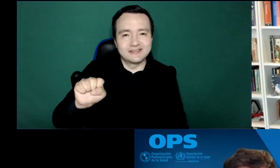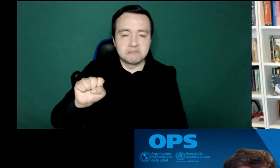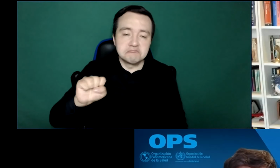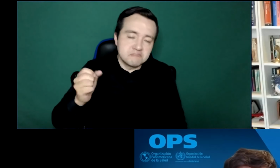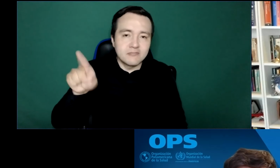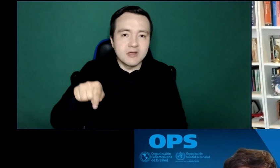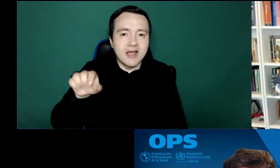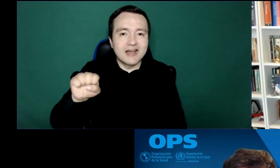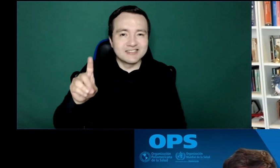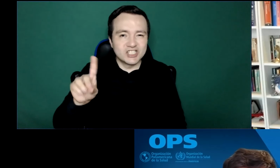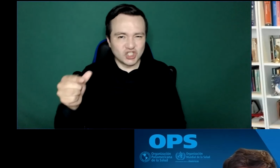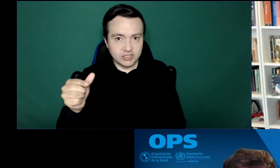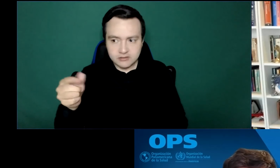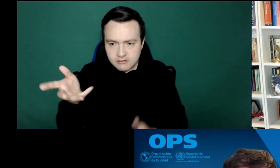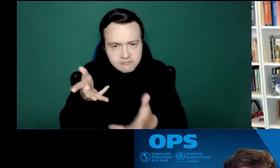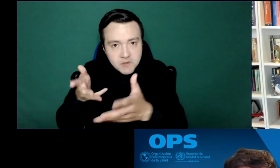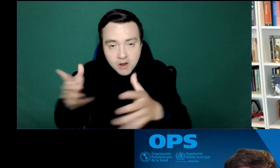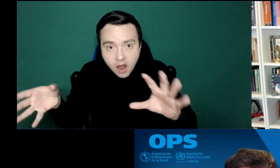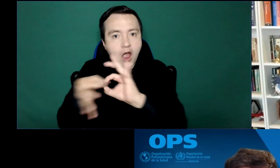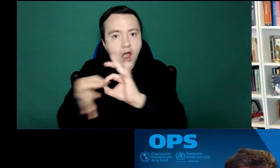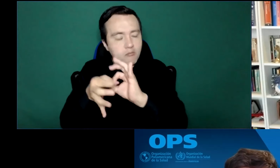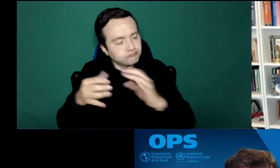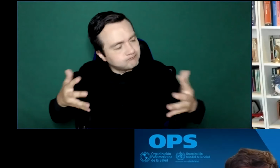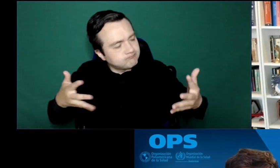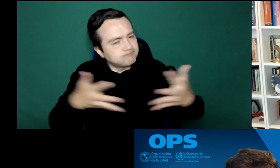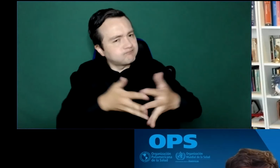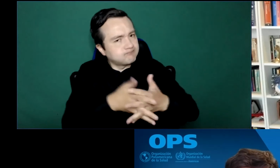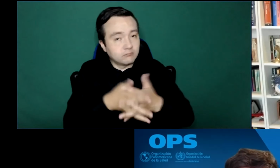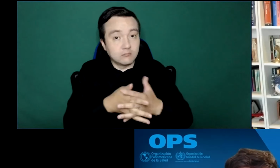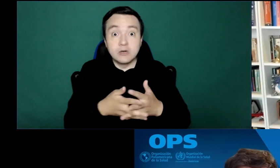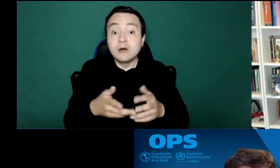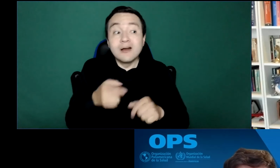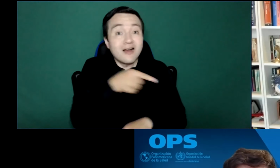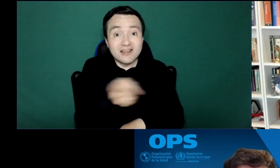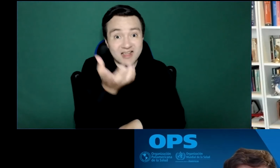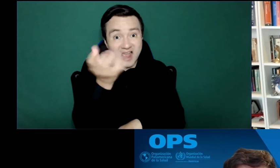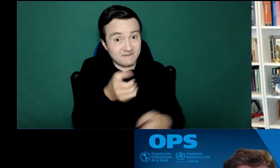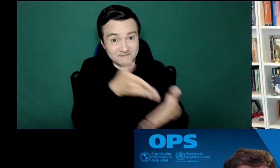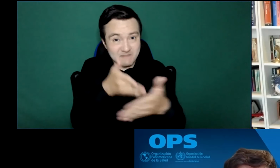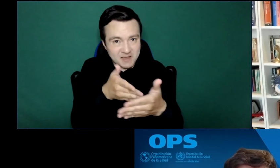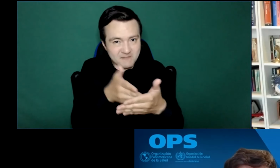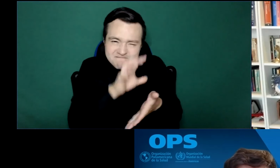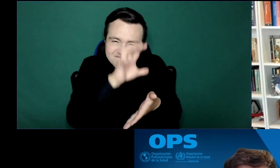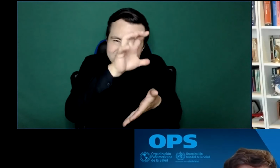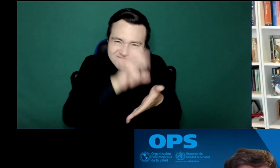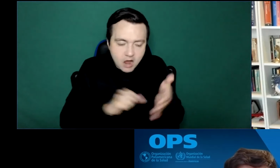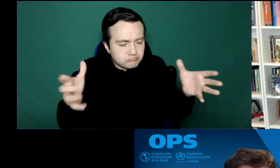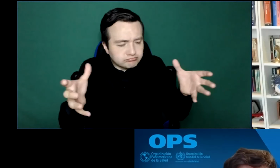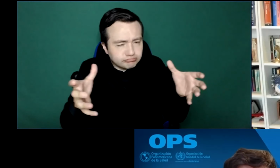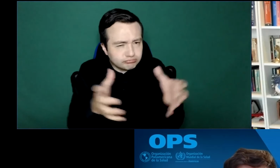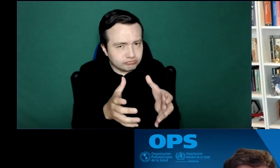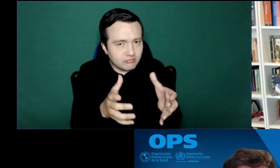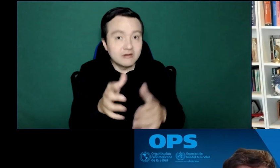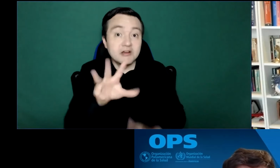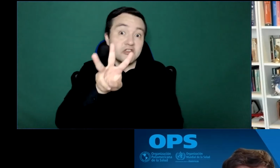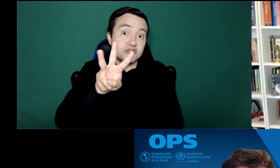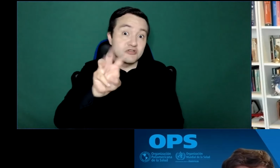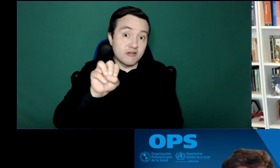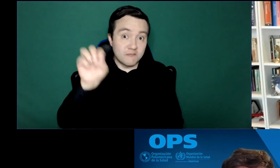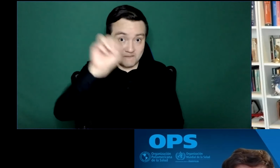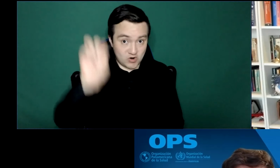efforts to eliminate barriers to access in a 30% as a minimum, investing at least 30% of